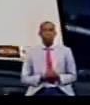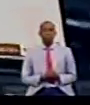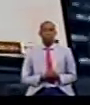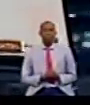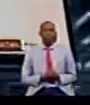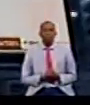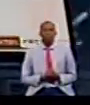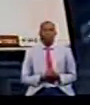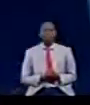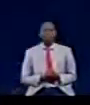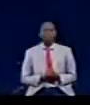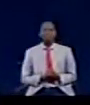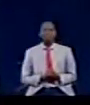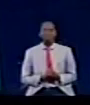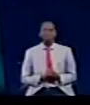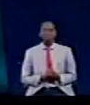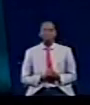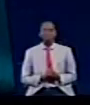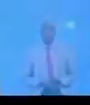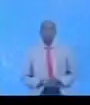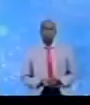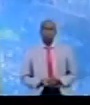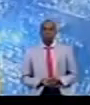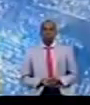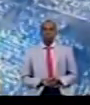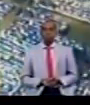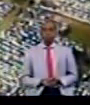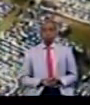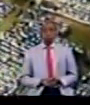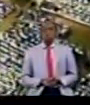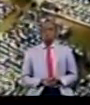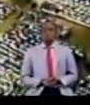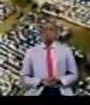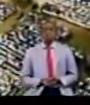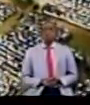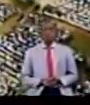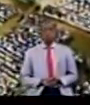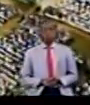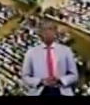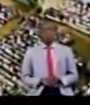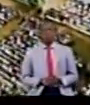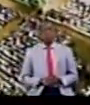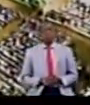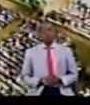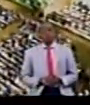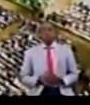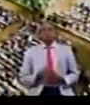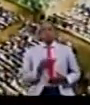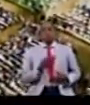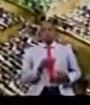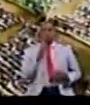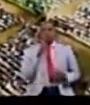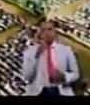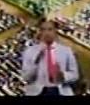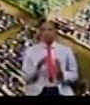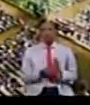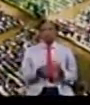abandoned project. I mean, you can imagine how many we have spent more than a year or 2 years now.